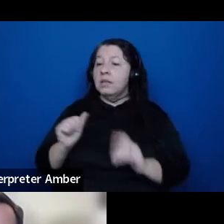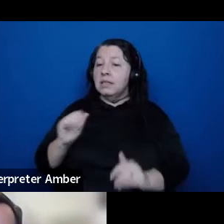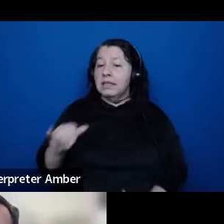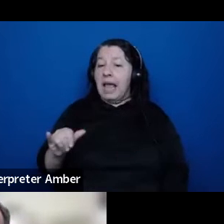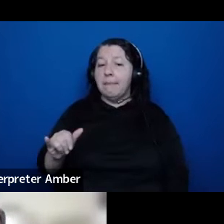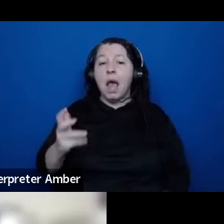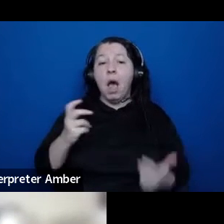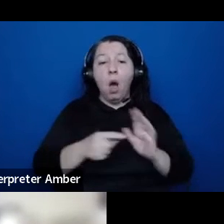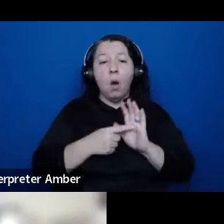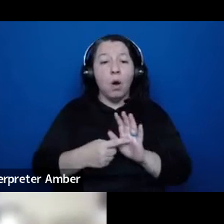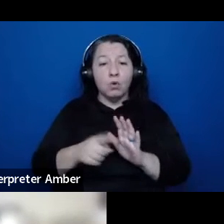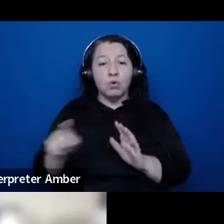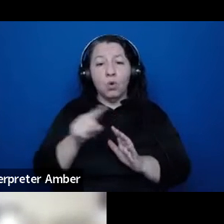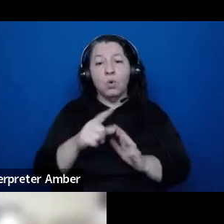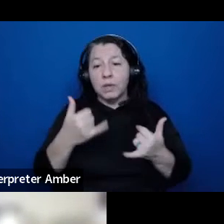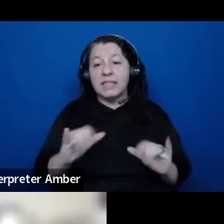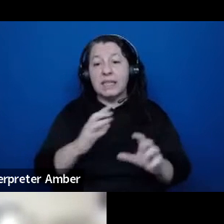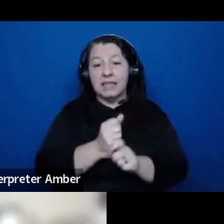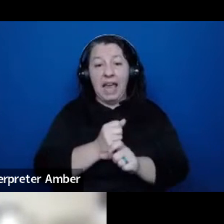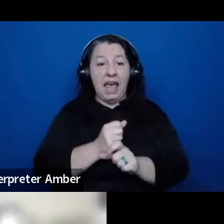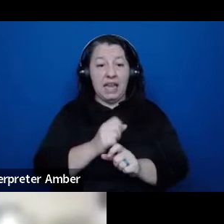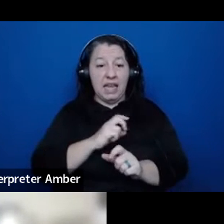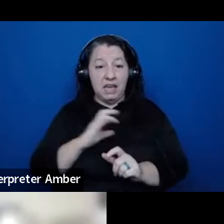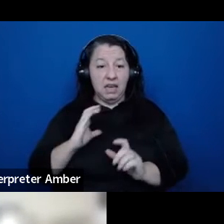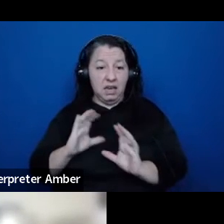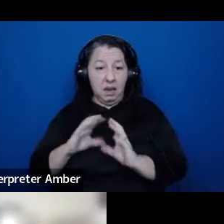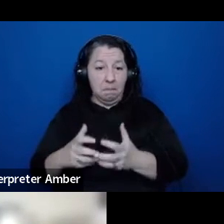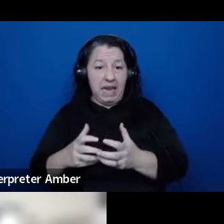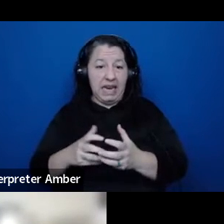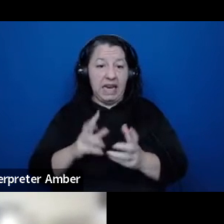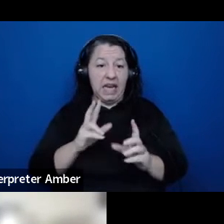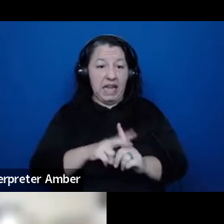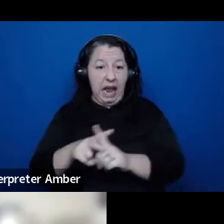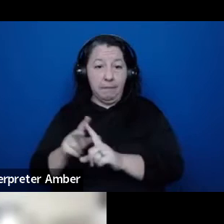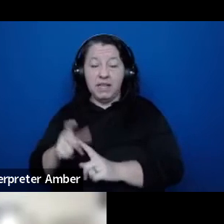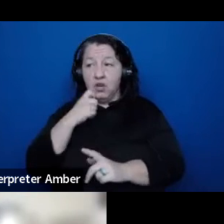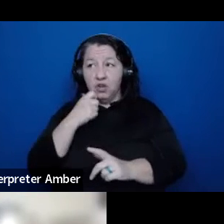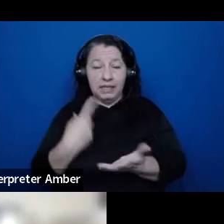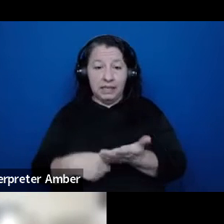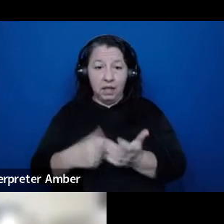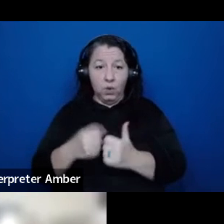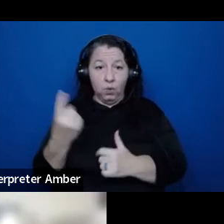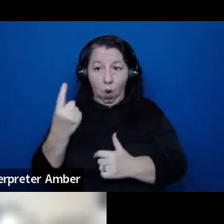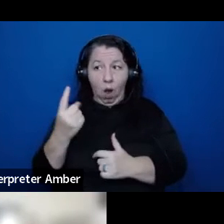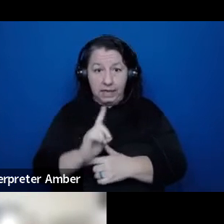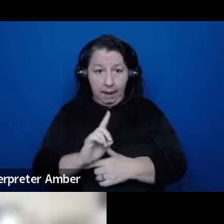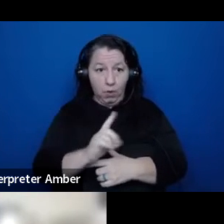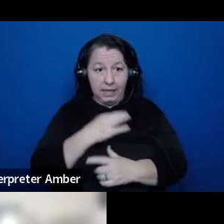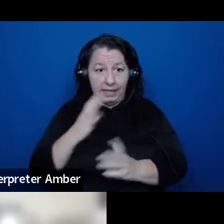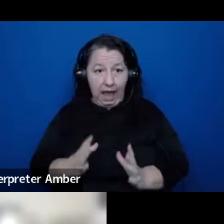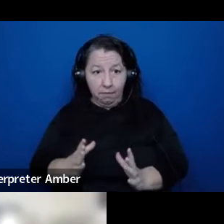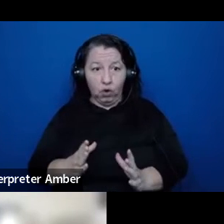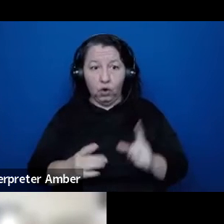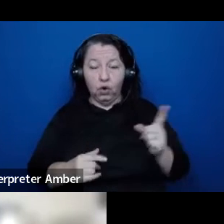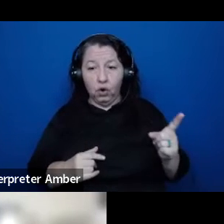getting committee assignments. And I just talked to one of the Democrats, the Democratic staffers today.